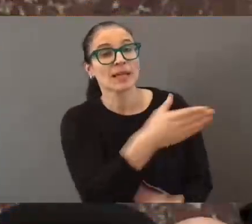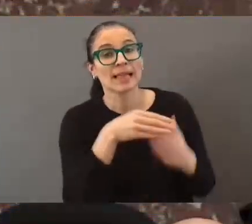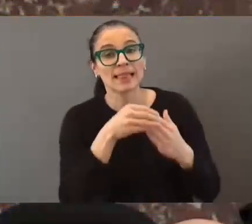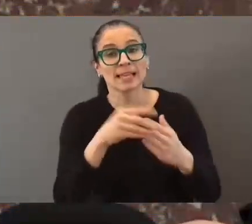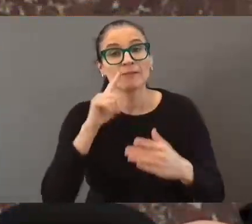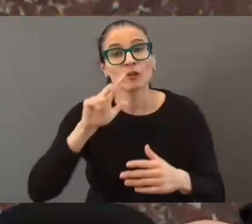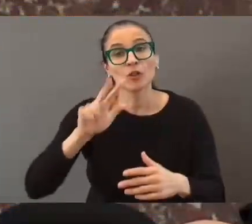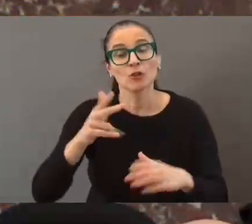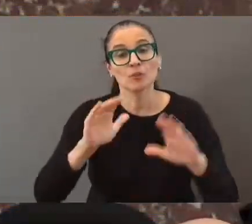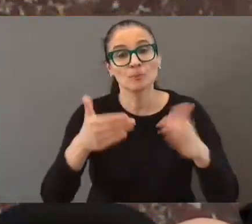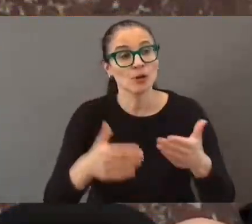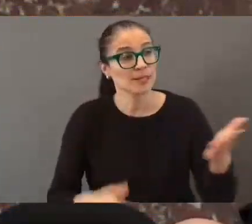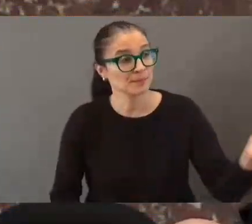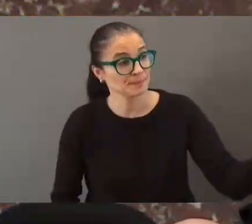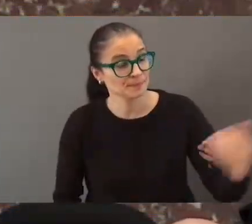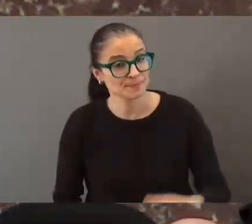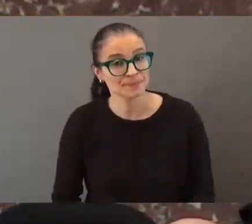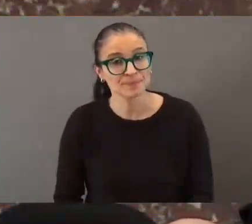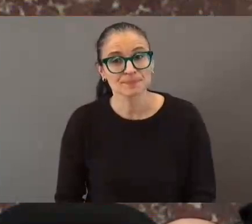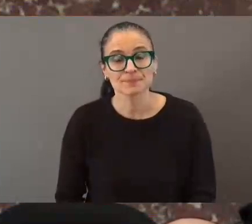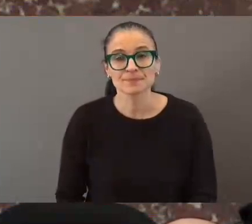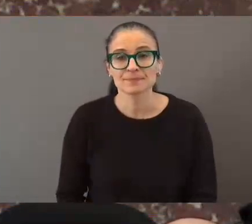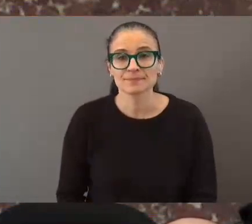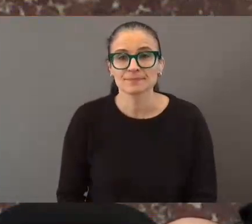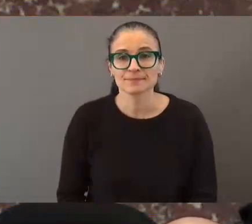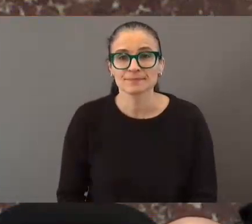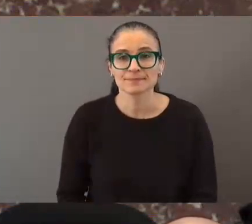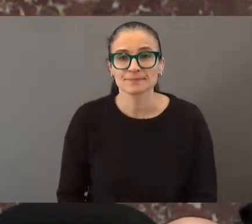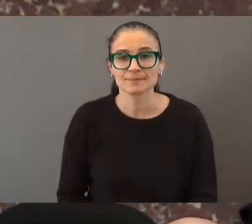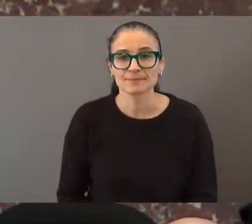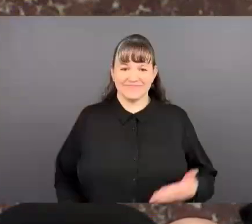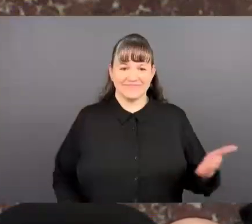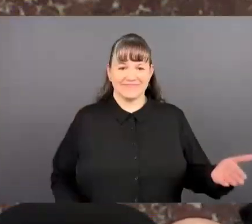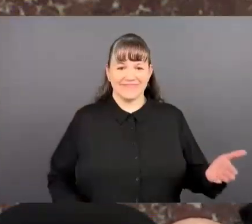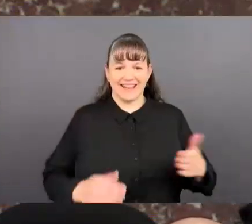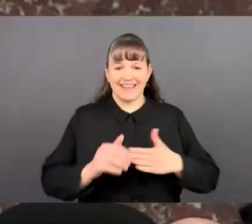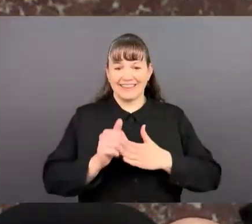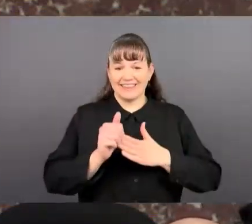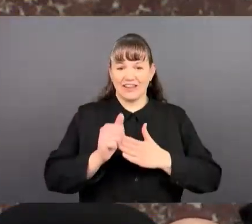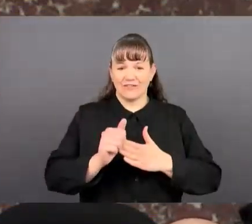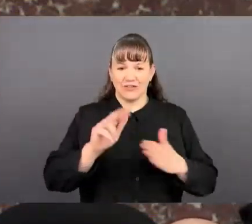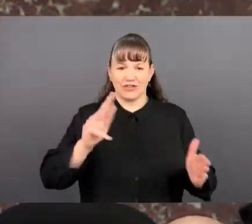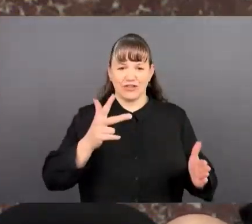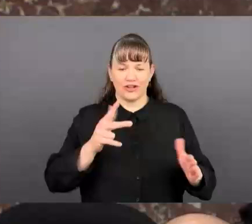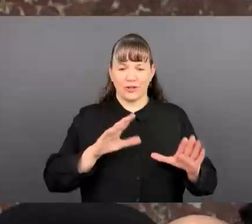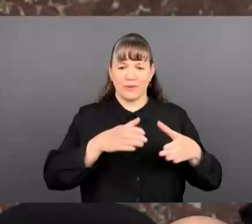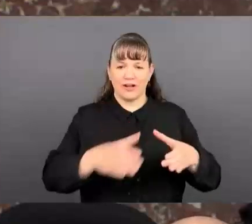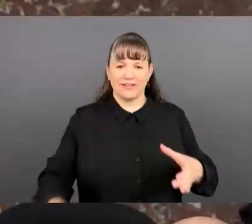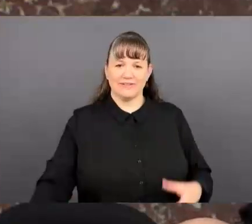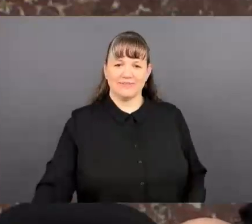Thank you, Mr. Speaker. Nice to be on topic for a change. Our discussions